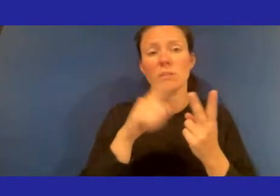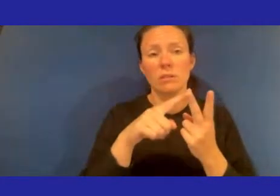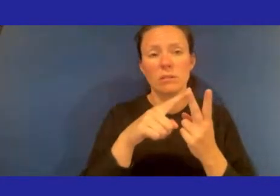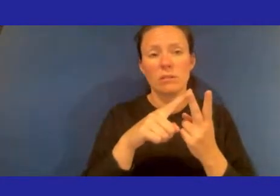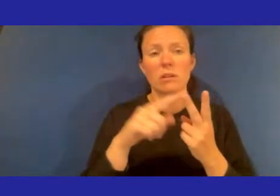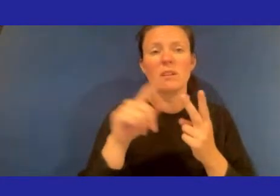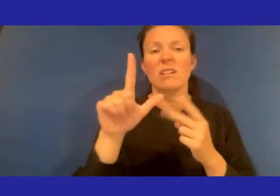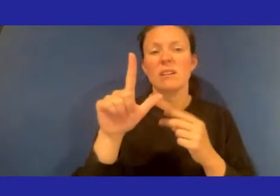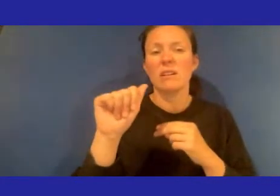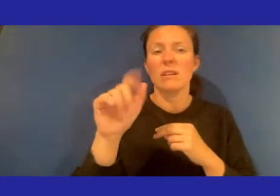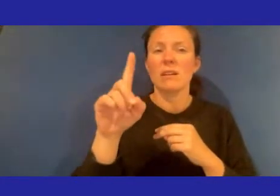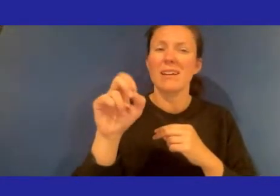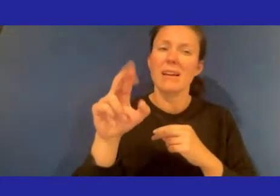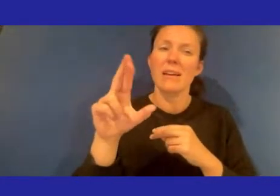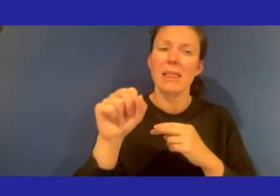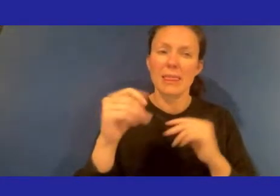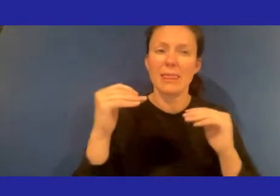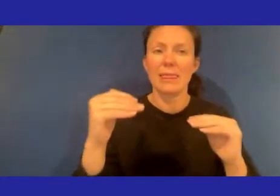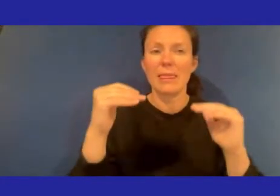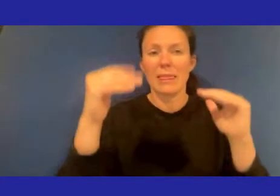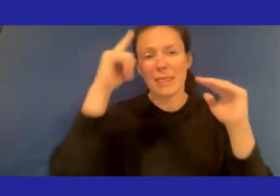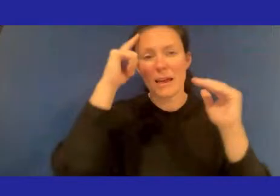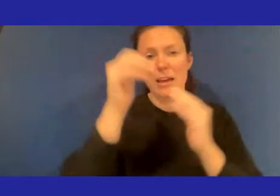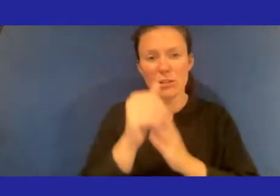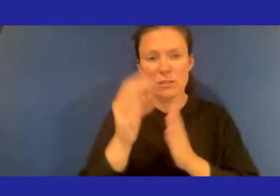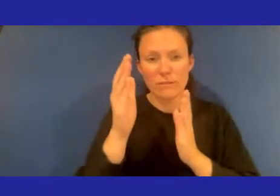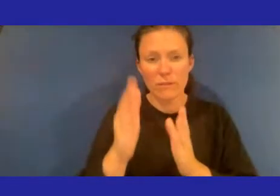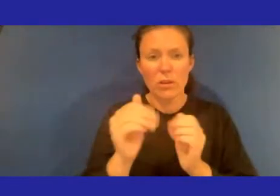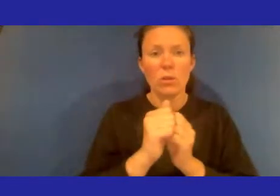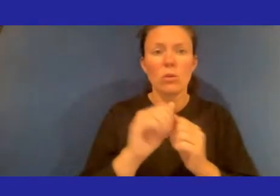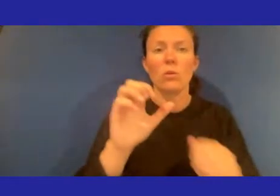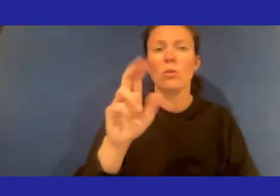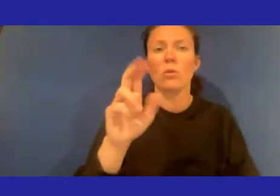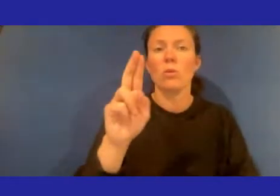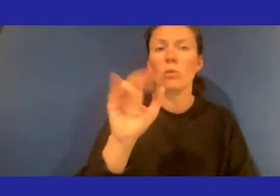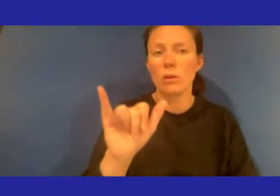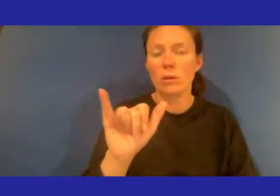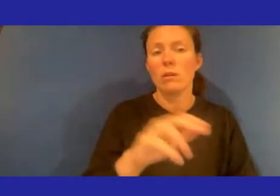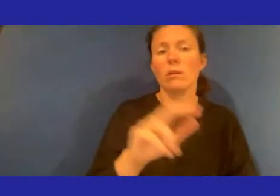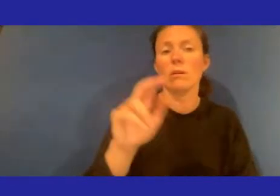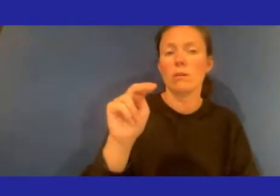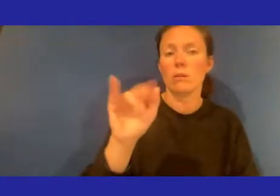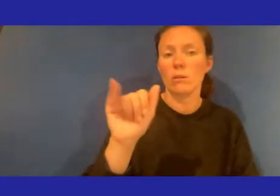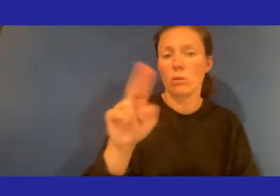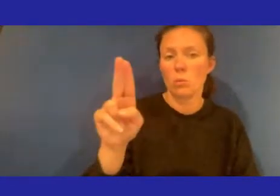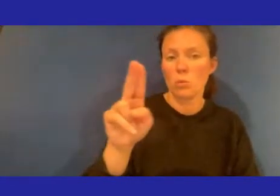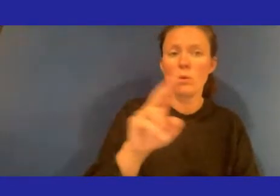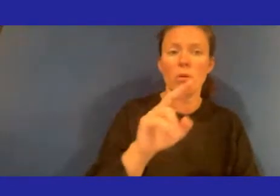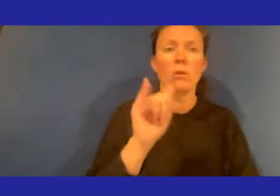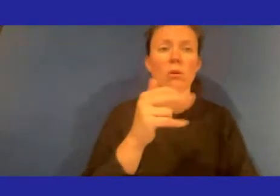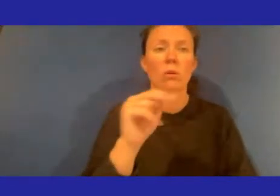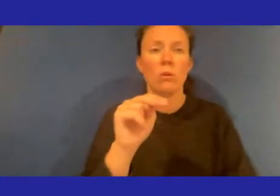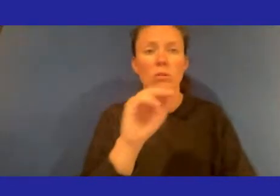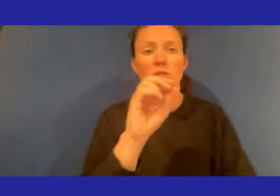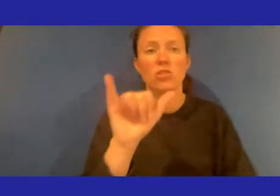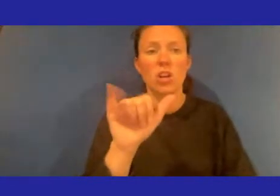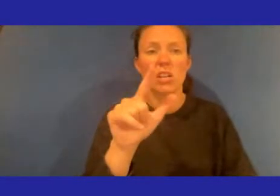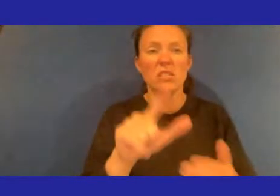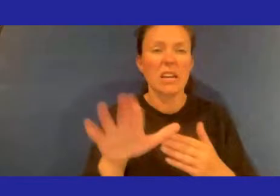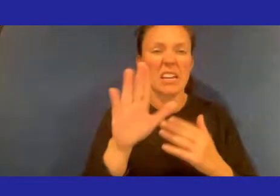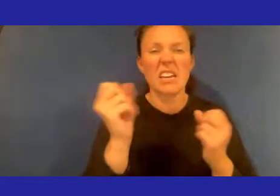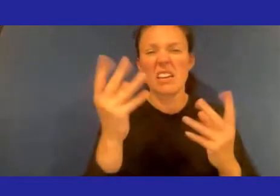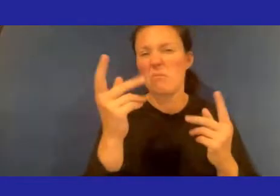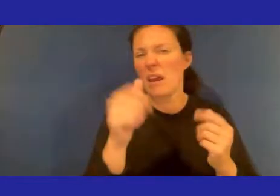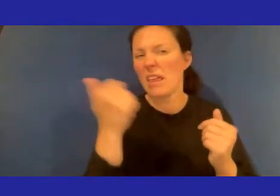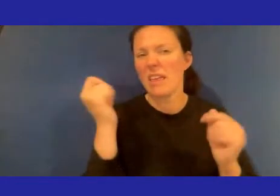our college partnerships with CUNY, NYU, John Jay College, and many other colleges. Students